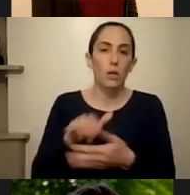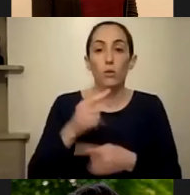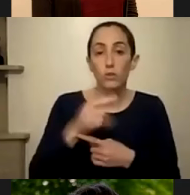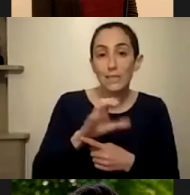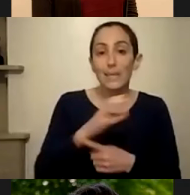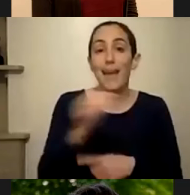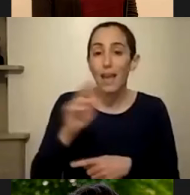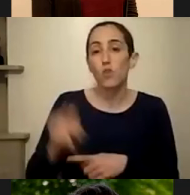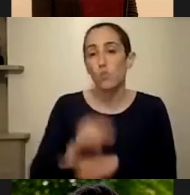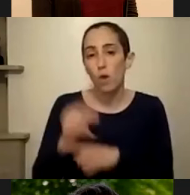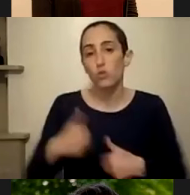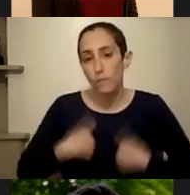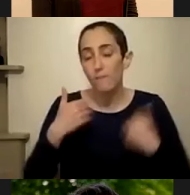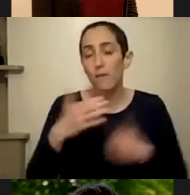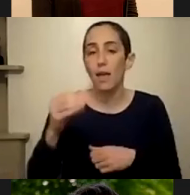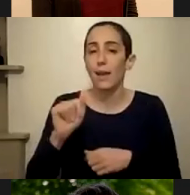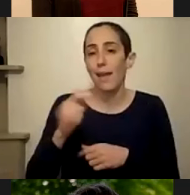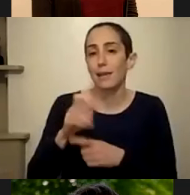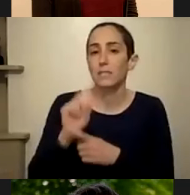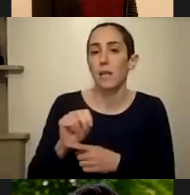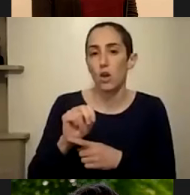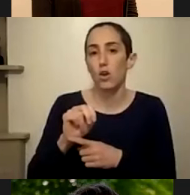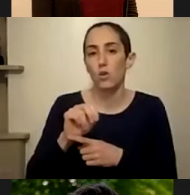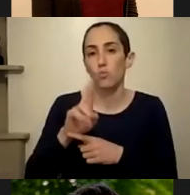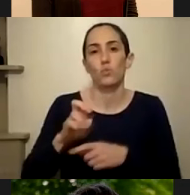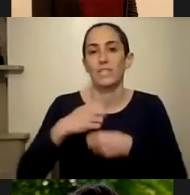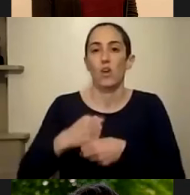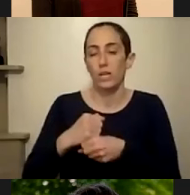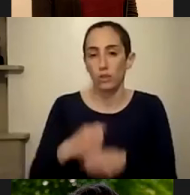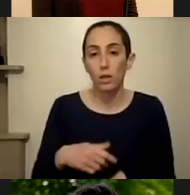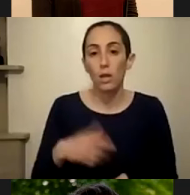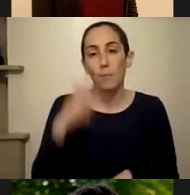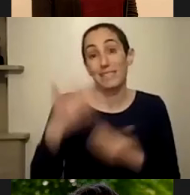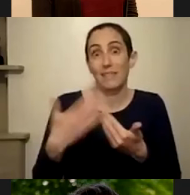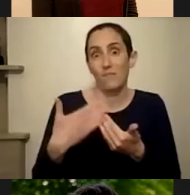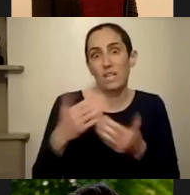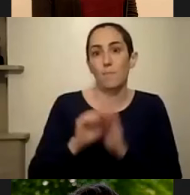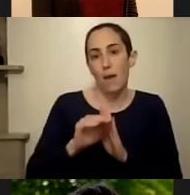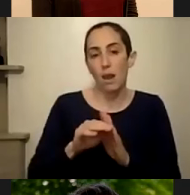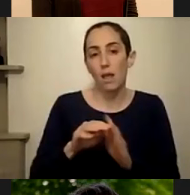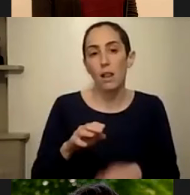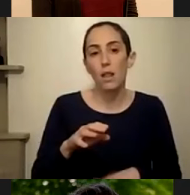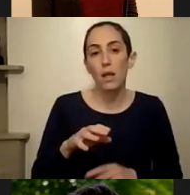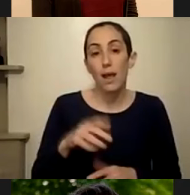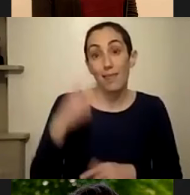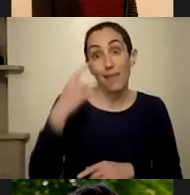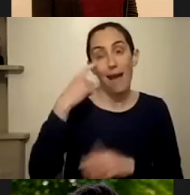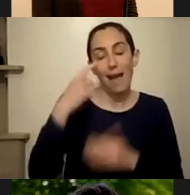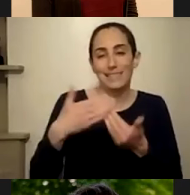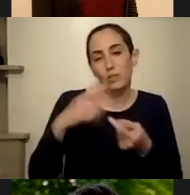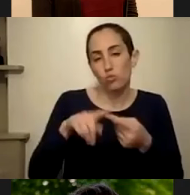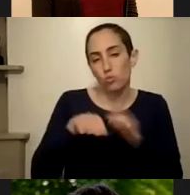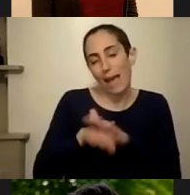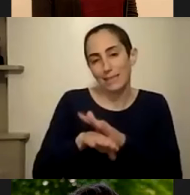and axon regeneration. Because it's a very convenient model and the eye is accessible of the central nervous